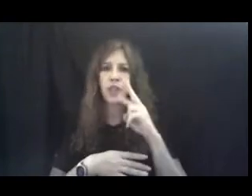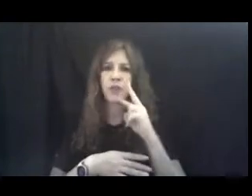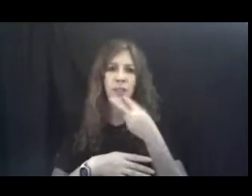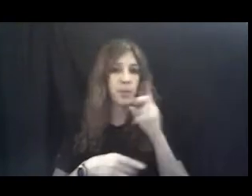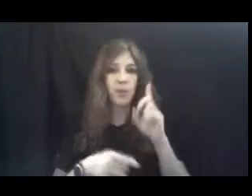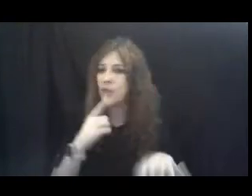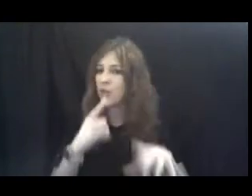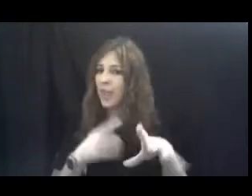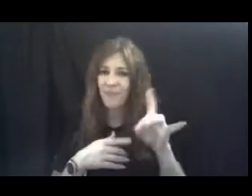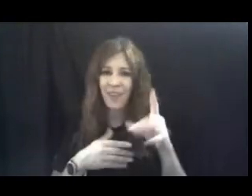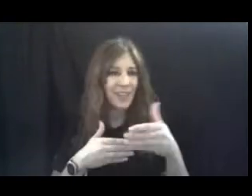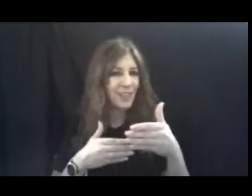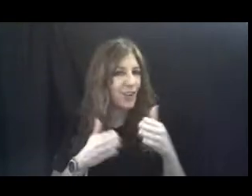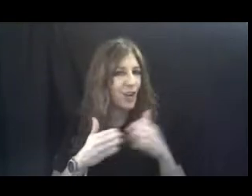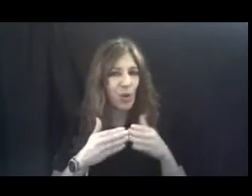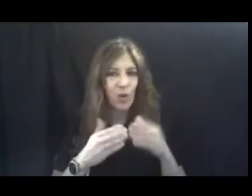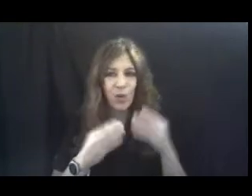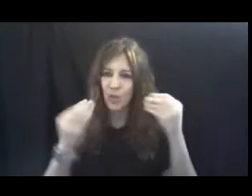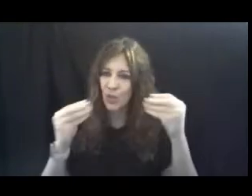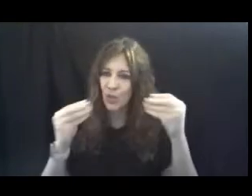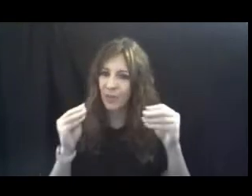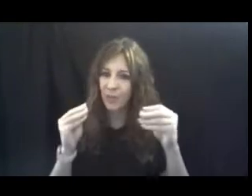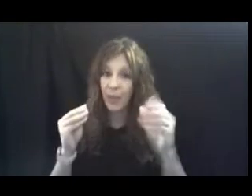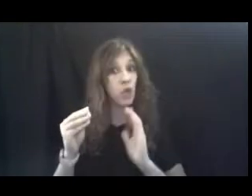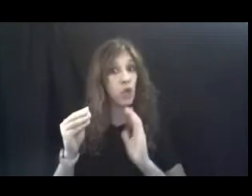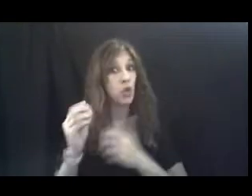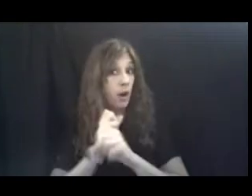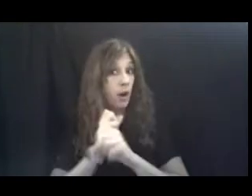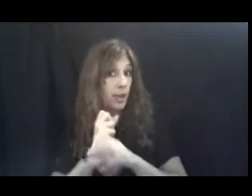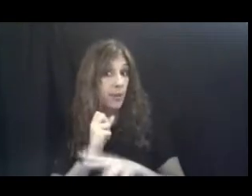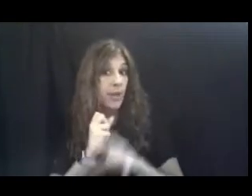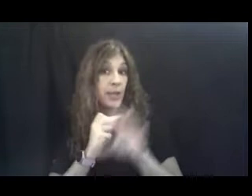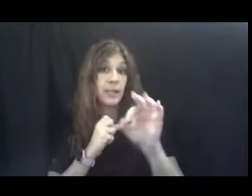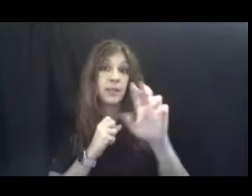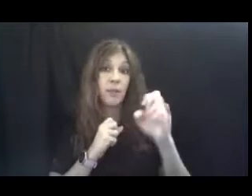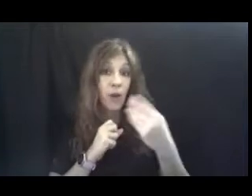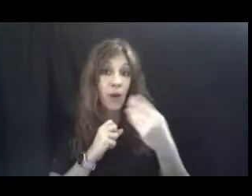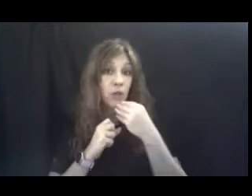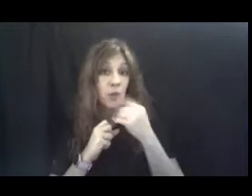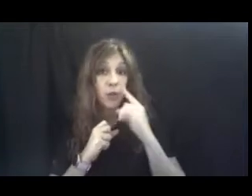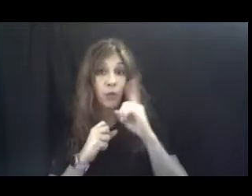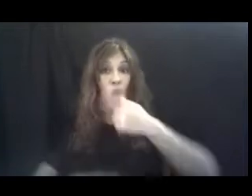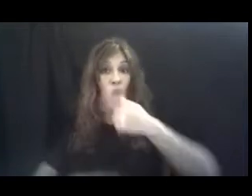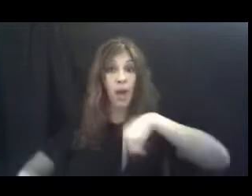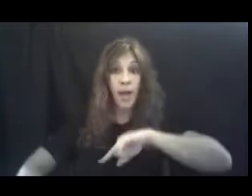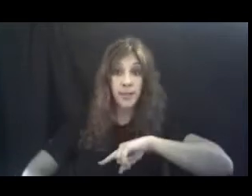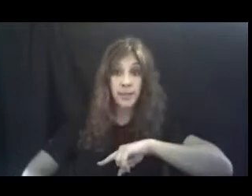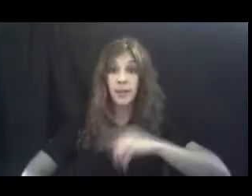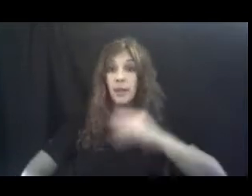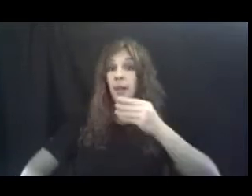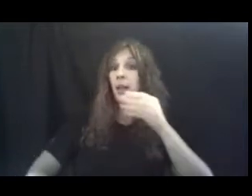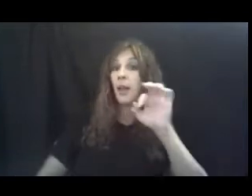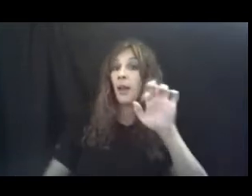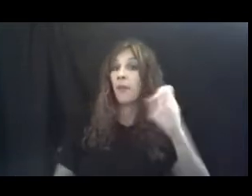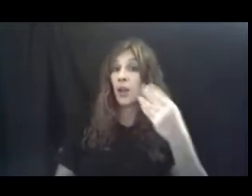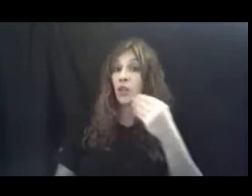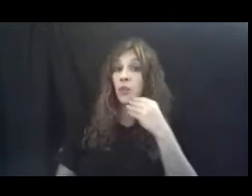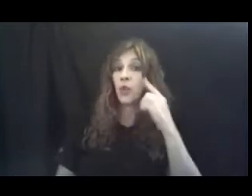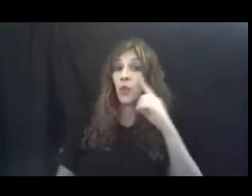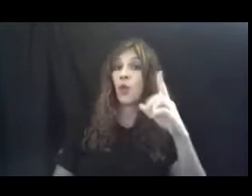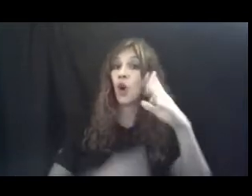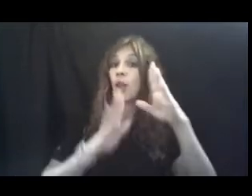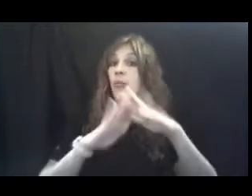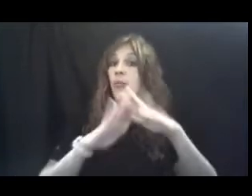our campaign, fresh fruit, for us and for the kids. So this is a campaign that